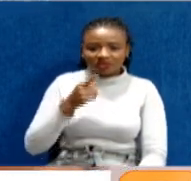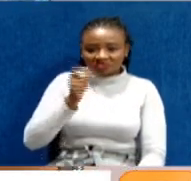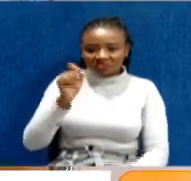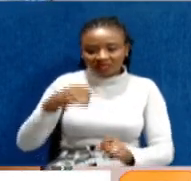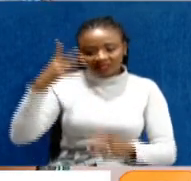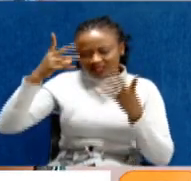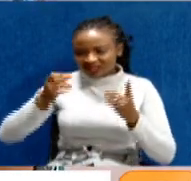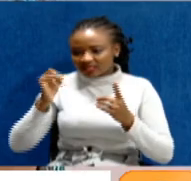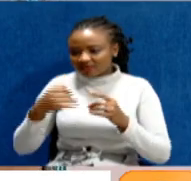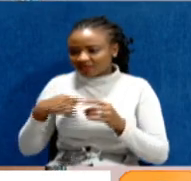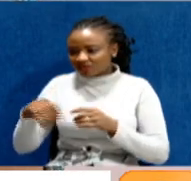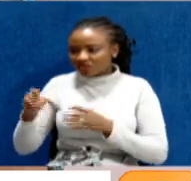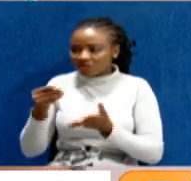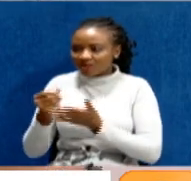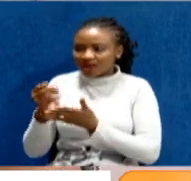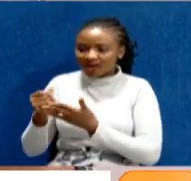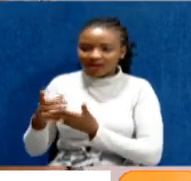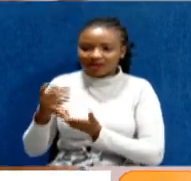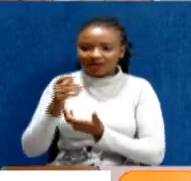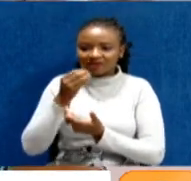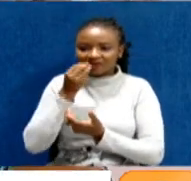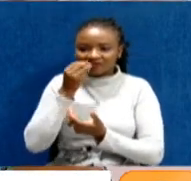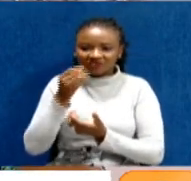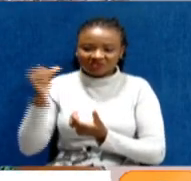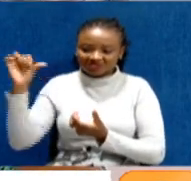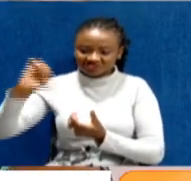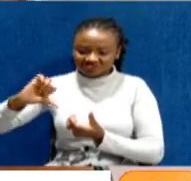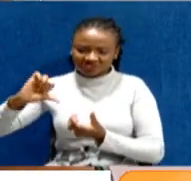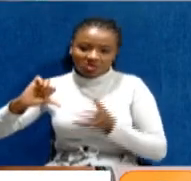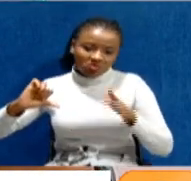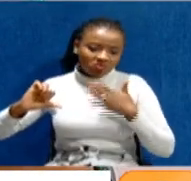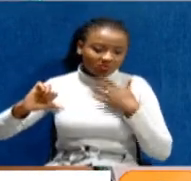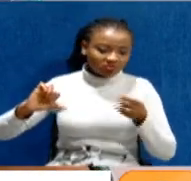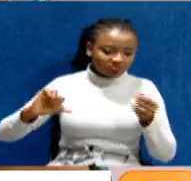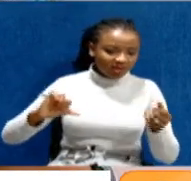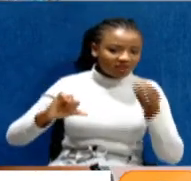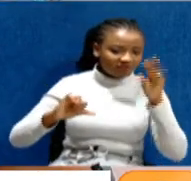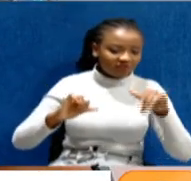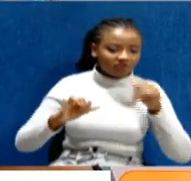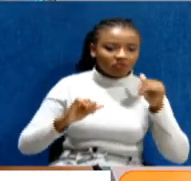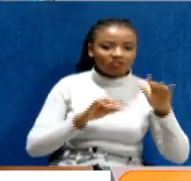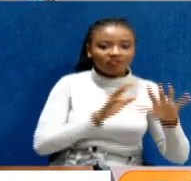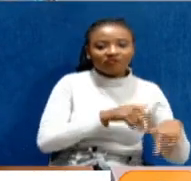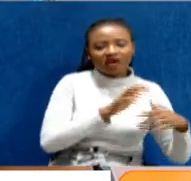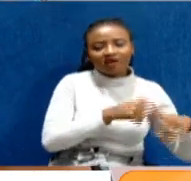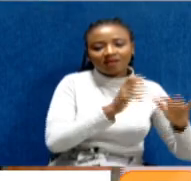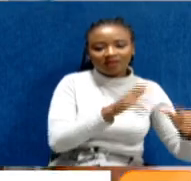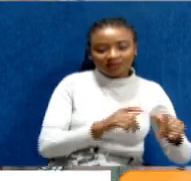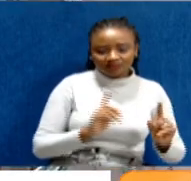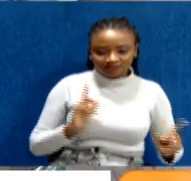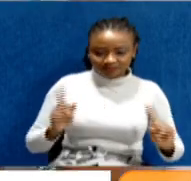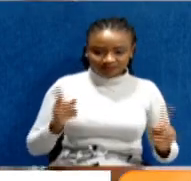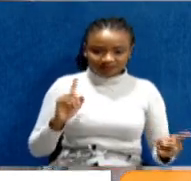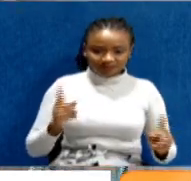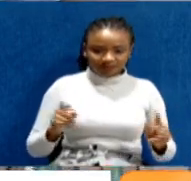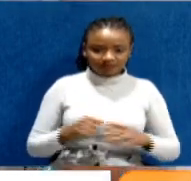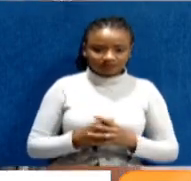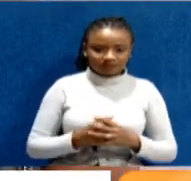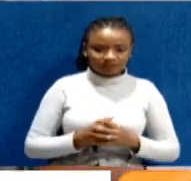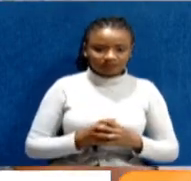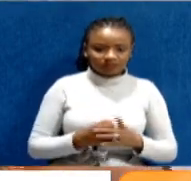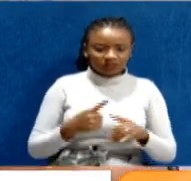to buy those other unhealthy foods or you're going to get organic food. But we are trying so much as a